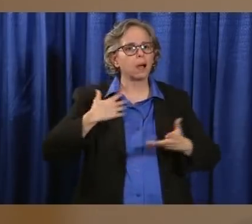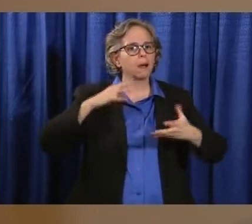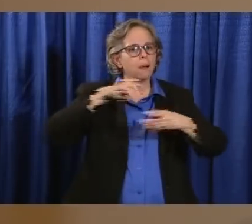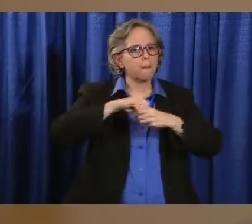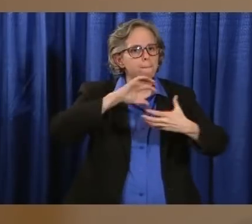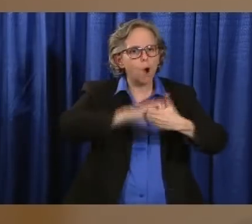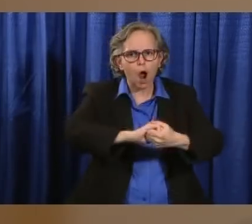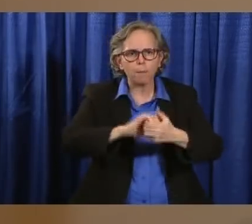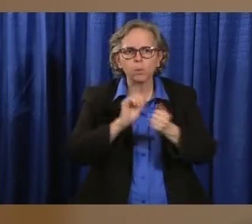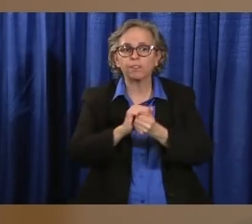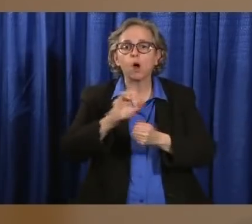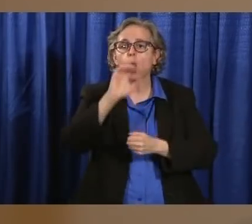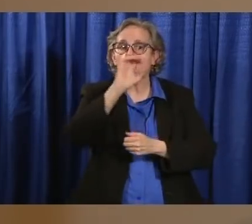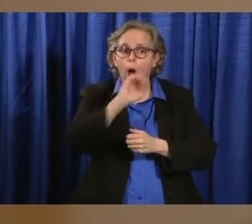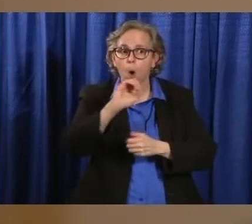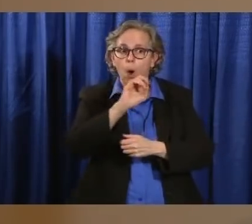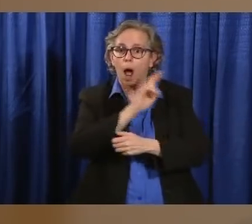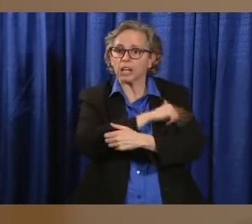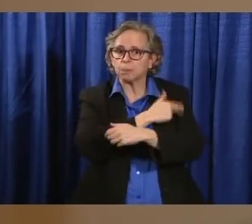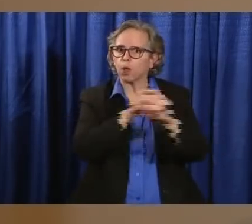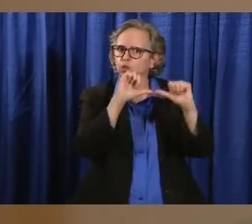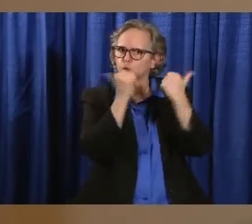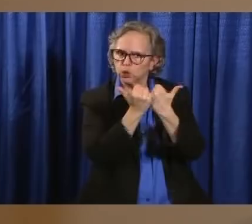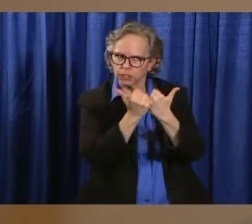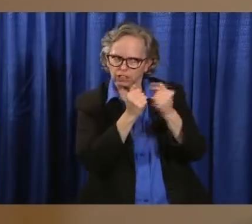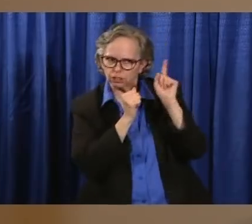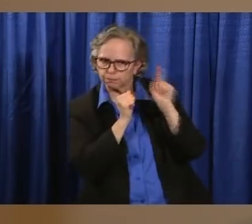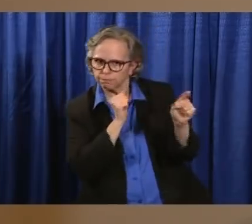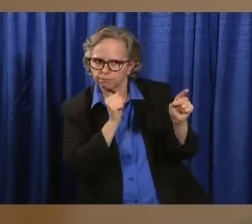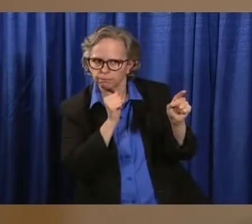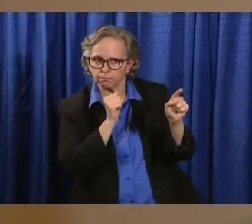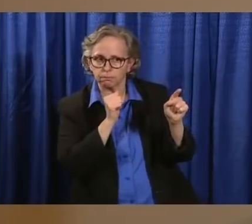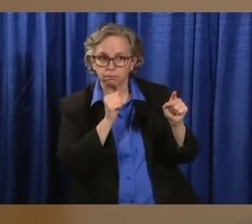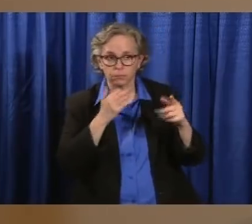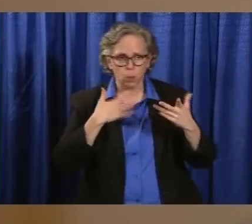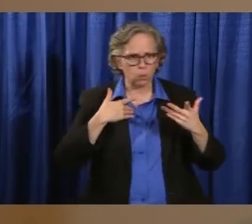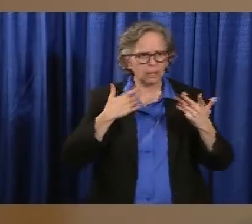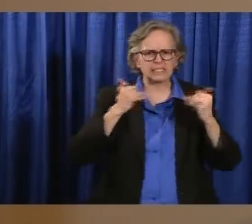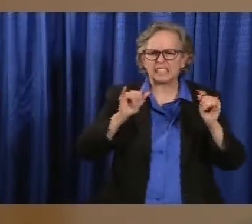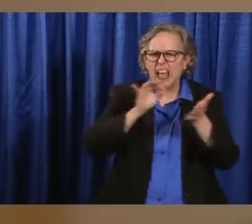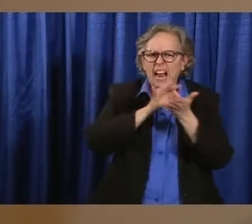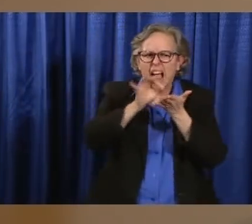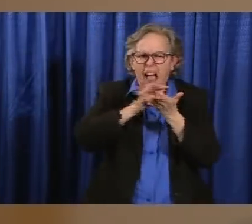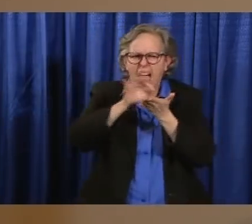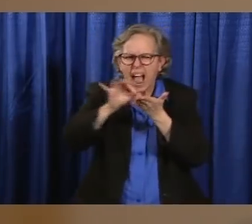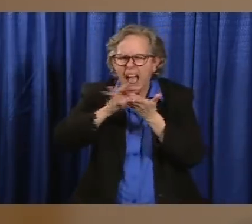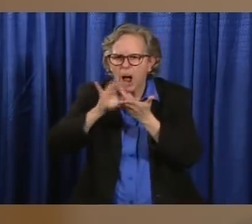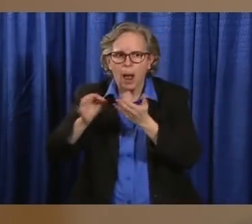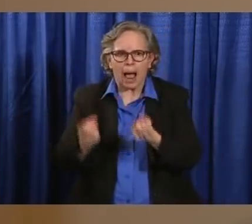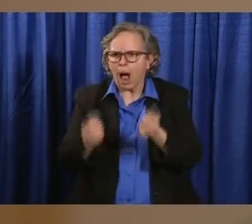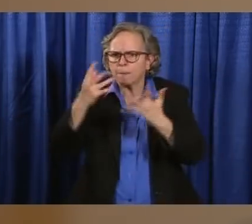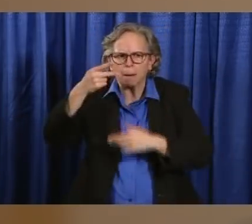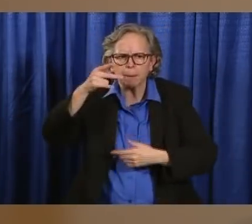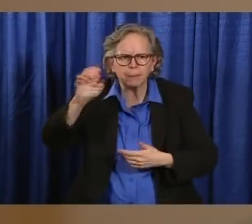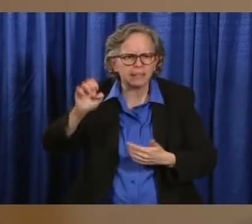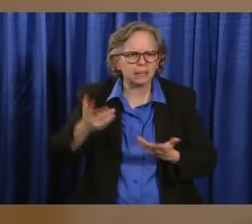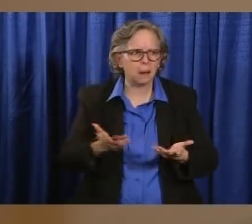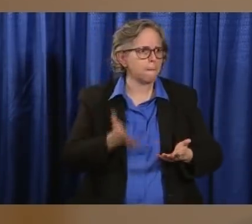this data we're looking at everything from PPE to bed counts to